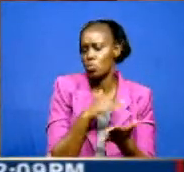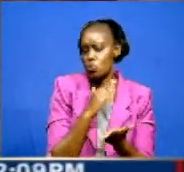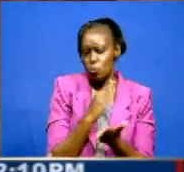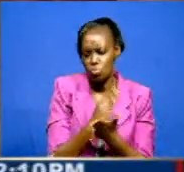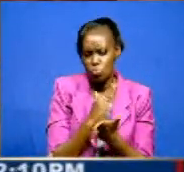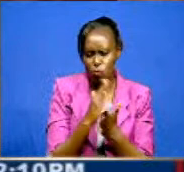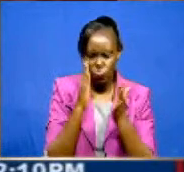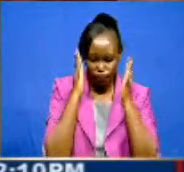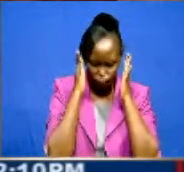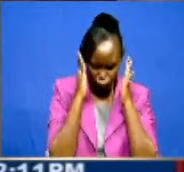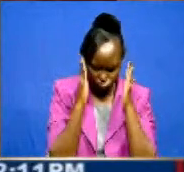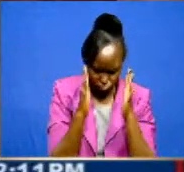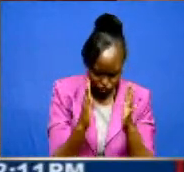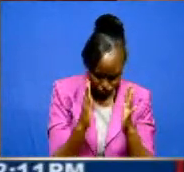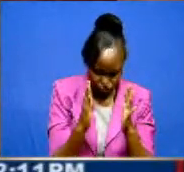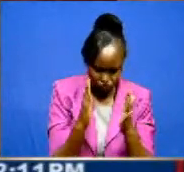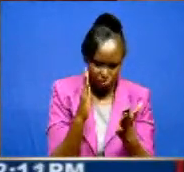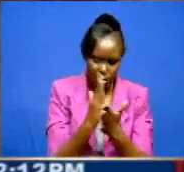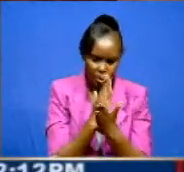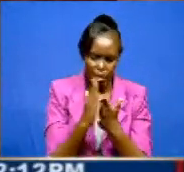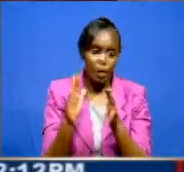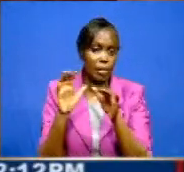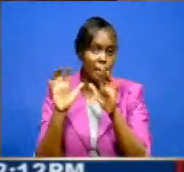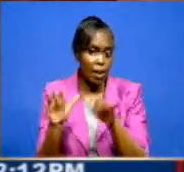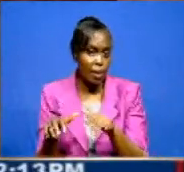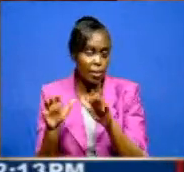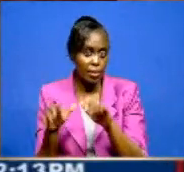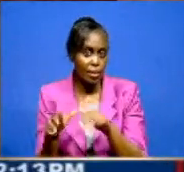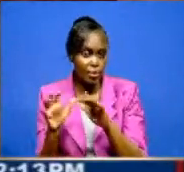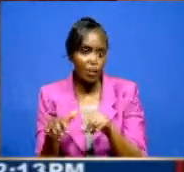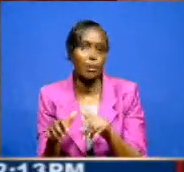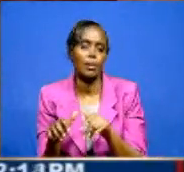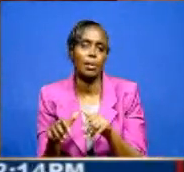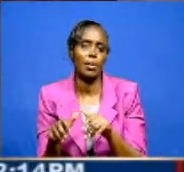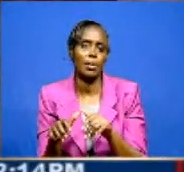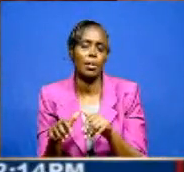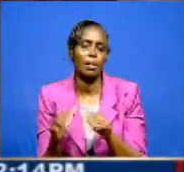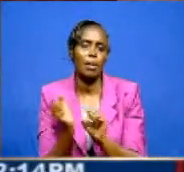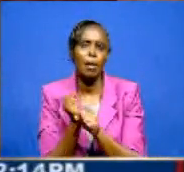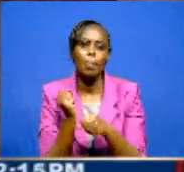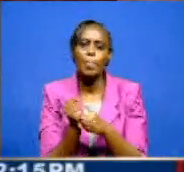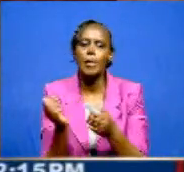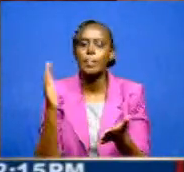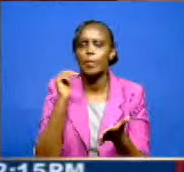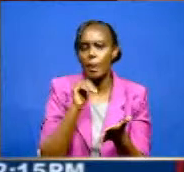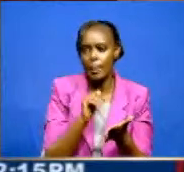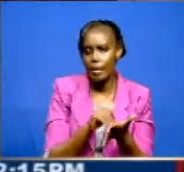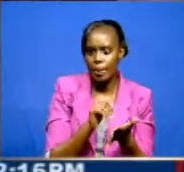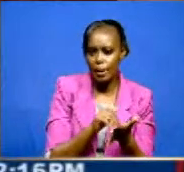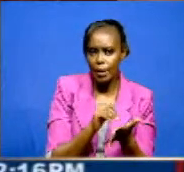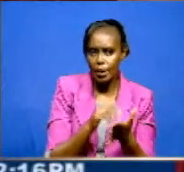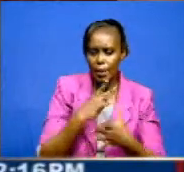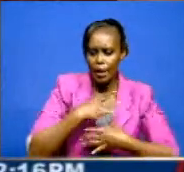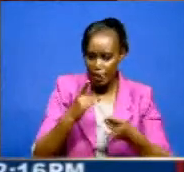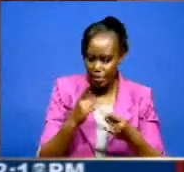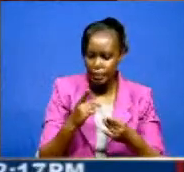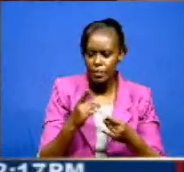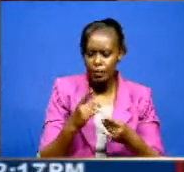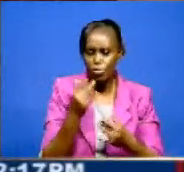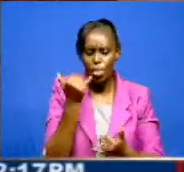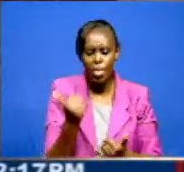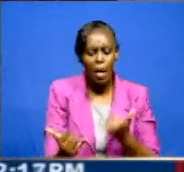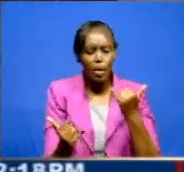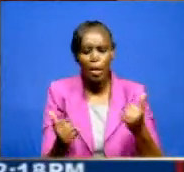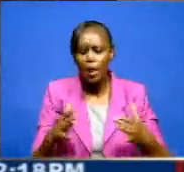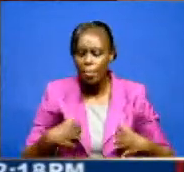pay attention to this sector of agriculture. And let us make it, again, interesting for our young people to get into. Because